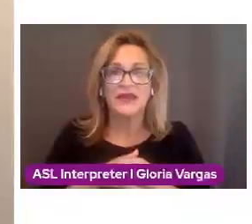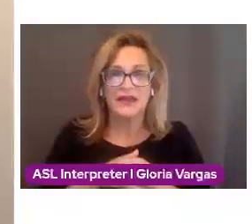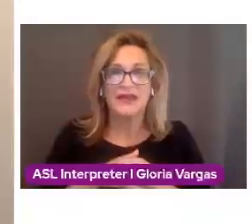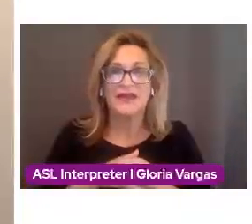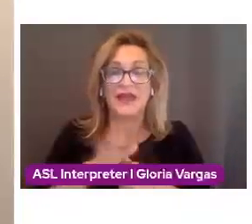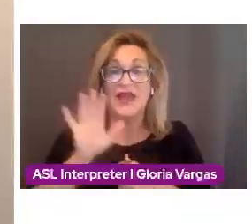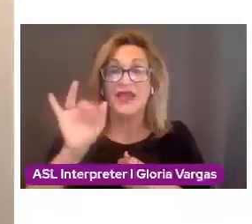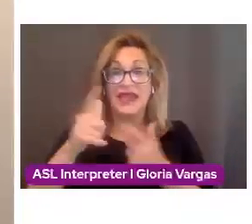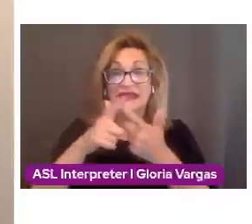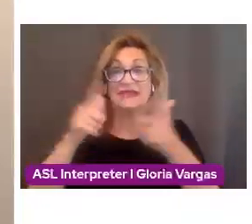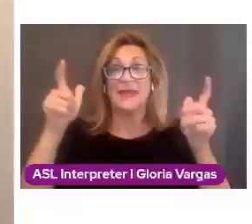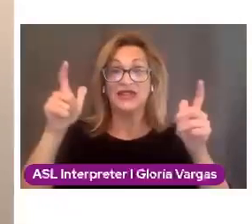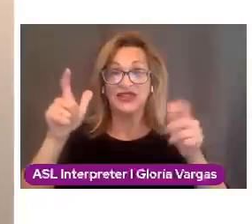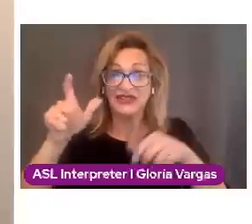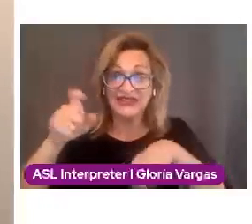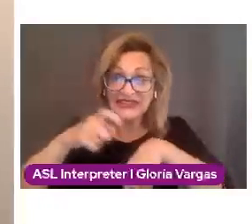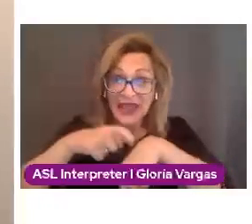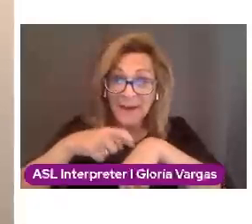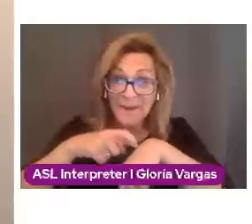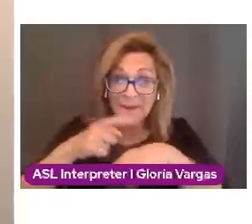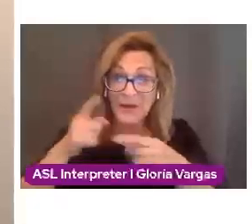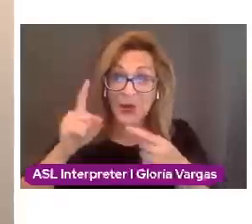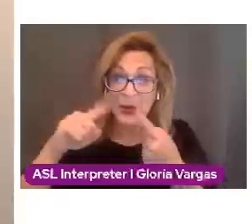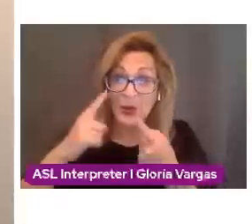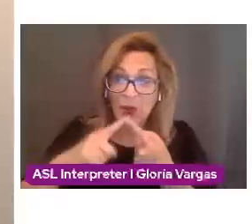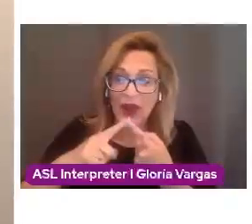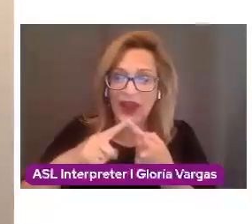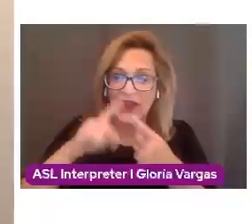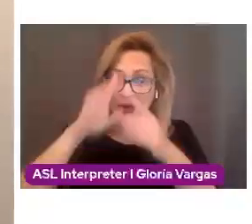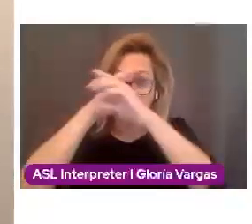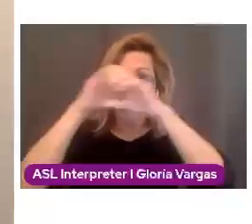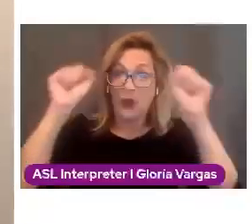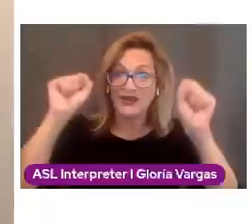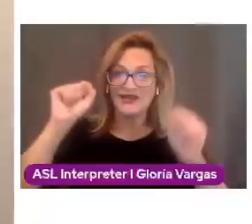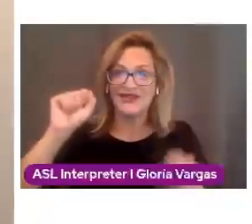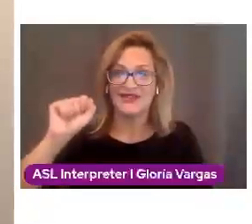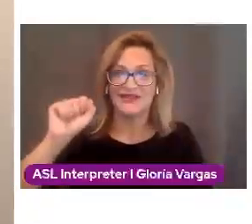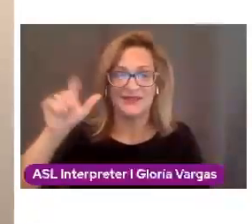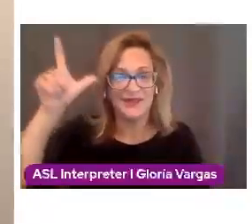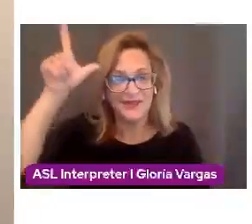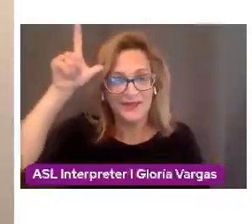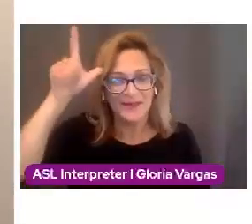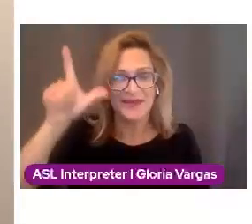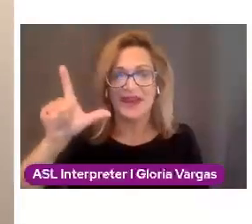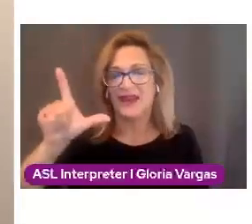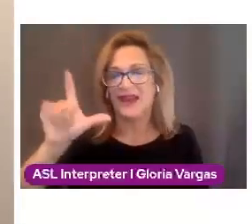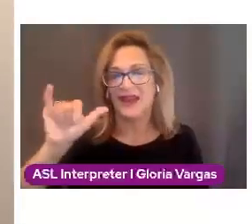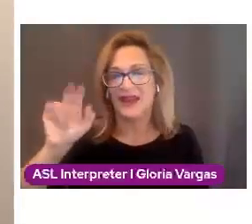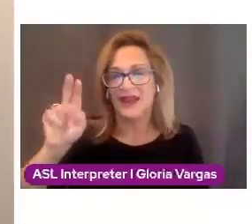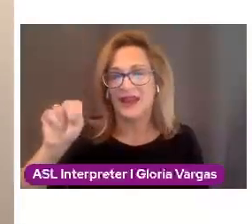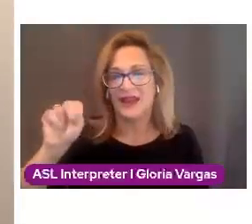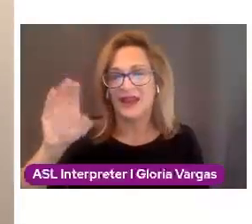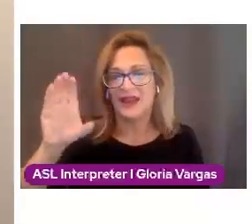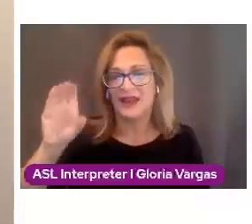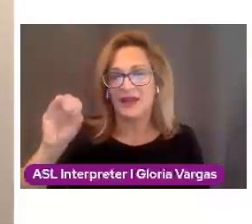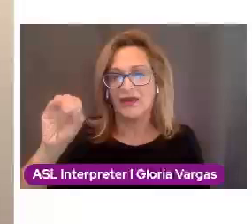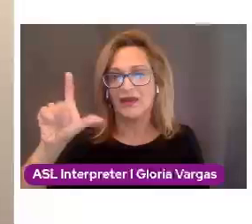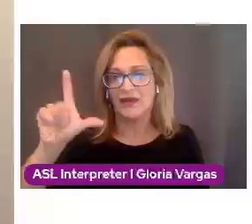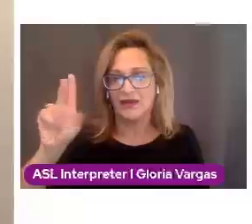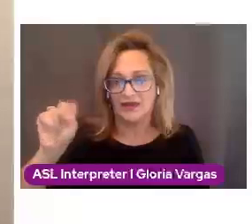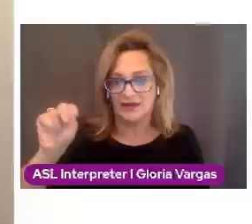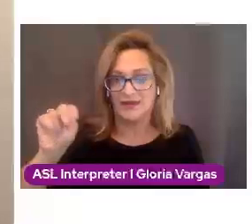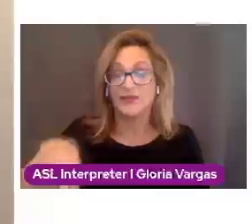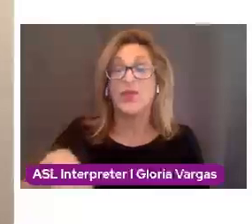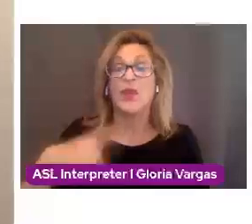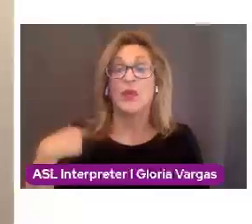around the time of Lincoln, and we expanded the court to match the amount of circuit courts.